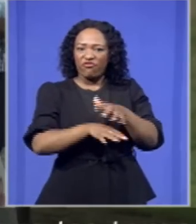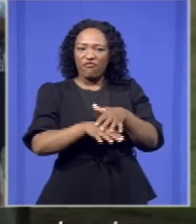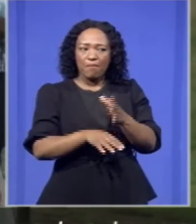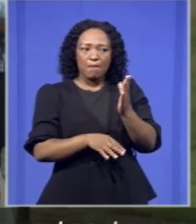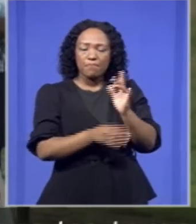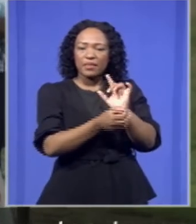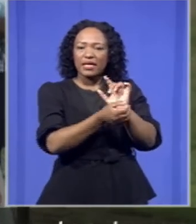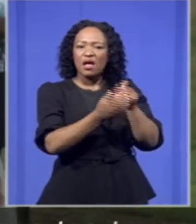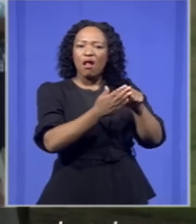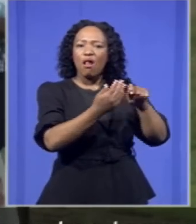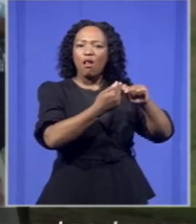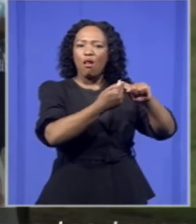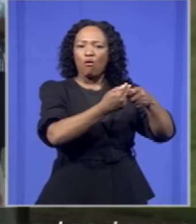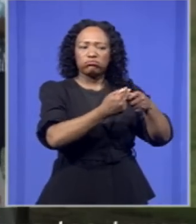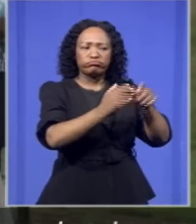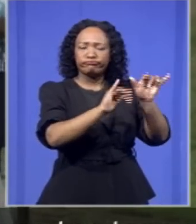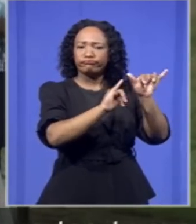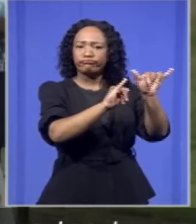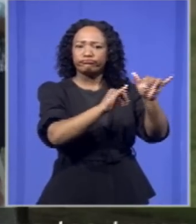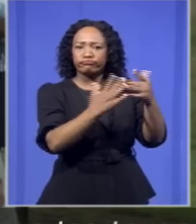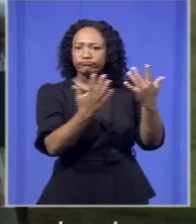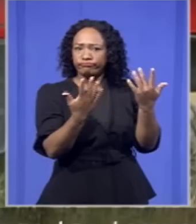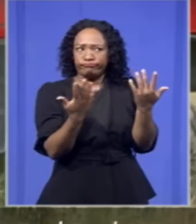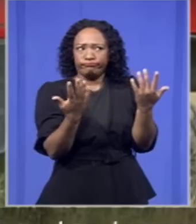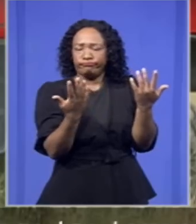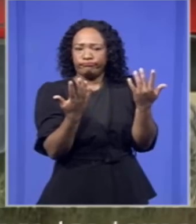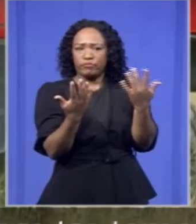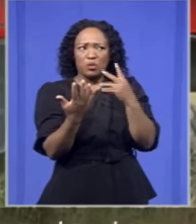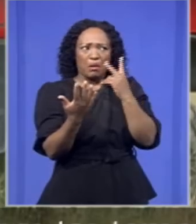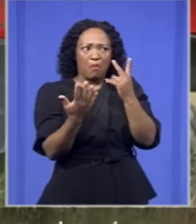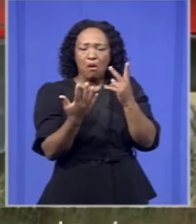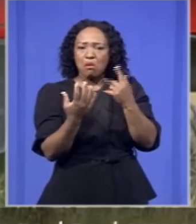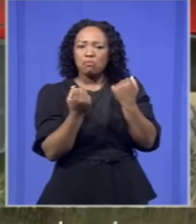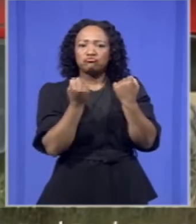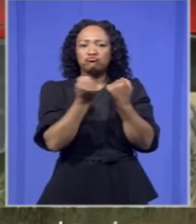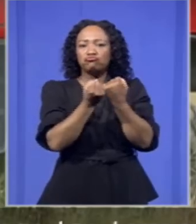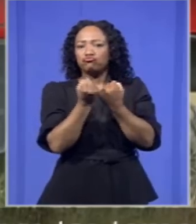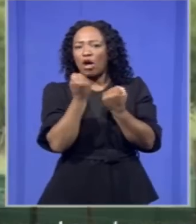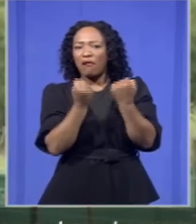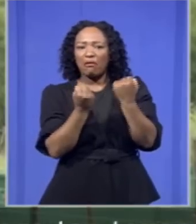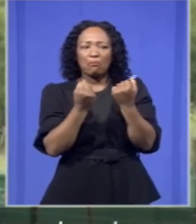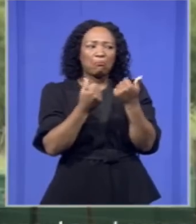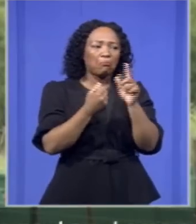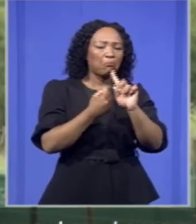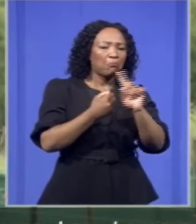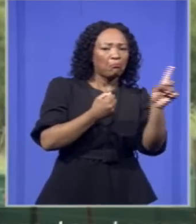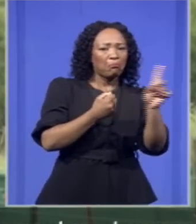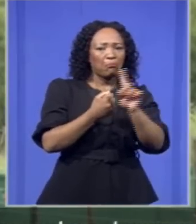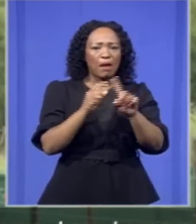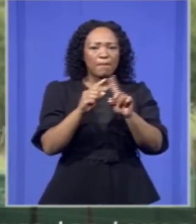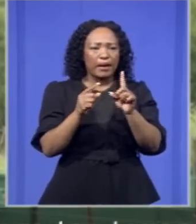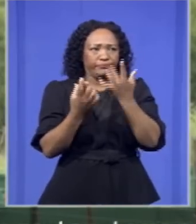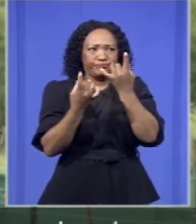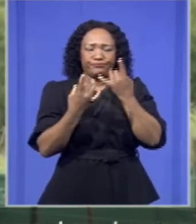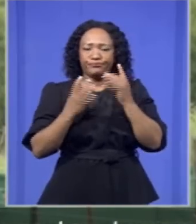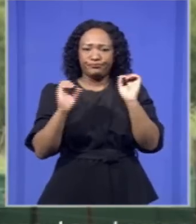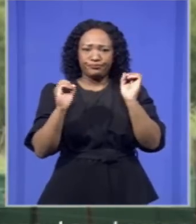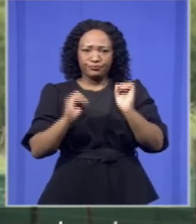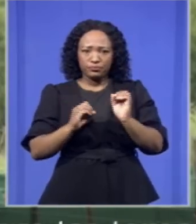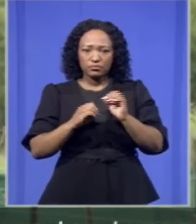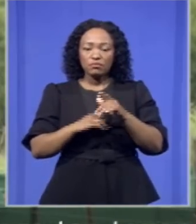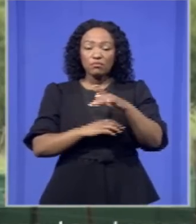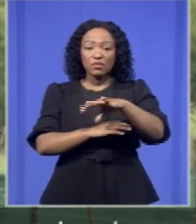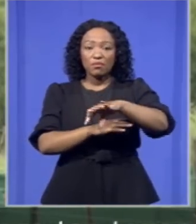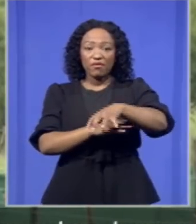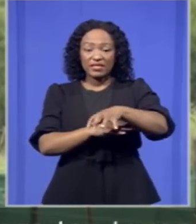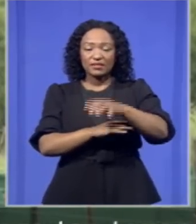go iphidisa e setsetsa e le tsa bone re bona di kena di tswa ha ba sa bua le rona. Lefapha la tlhabololo ya metsemagae mo